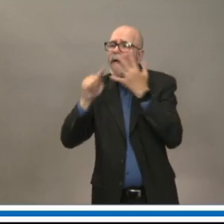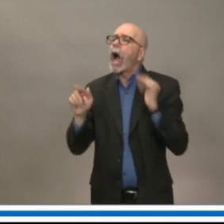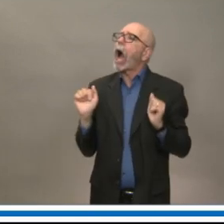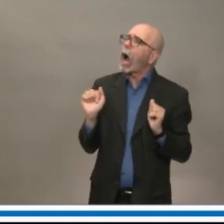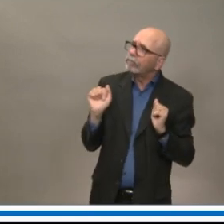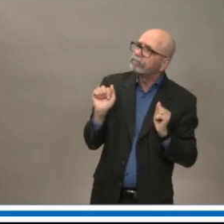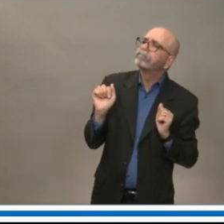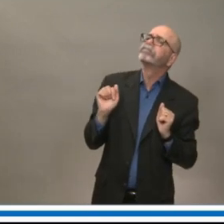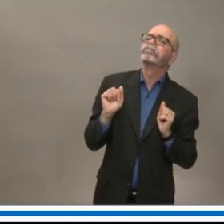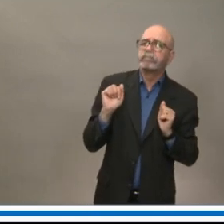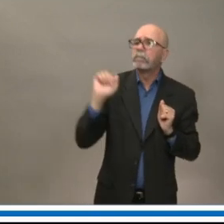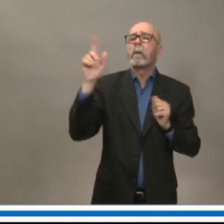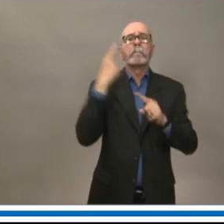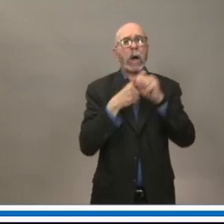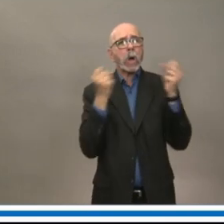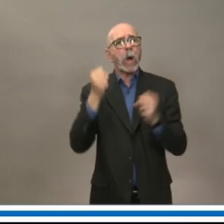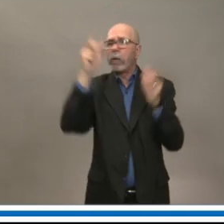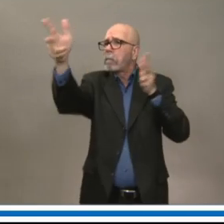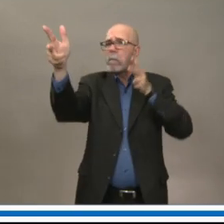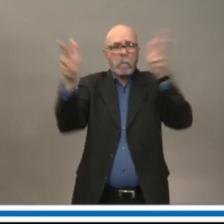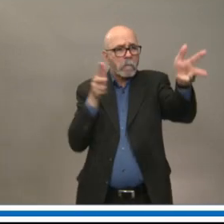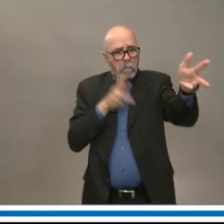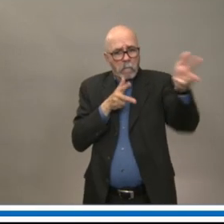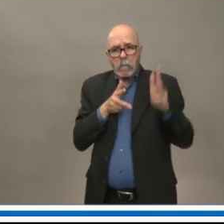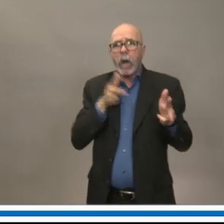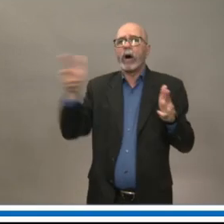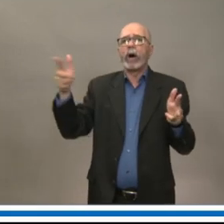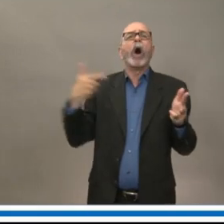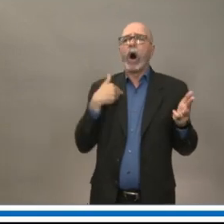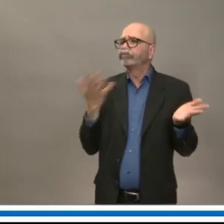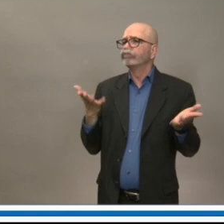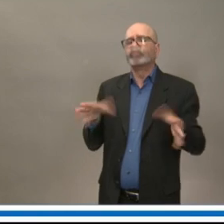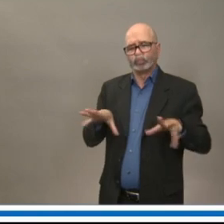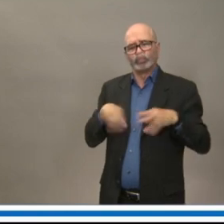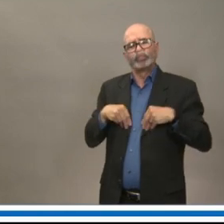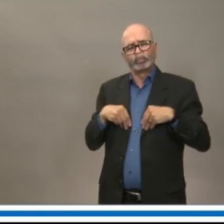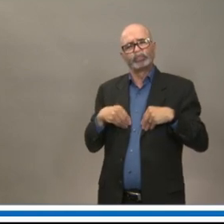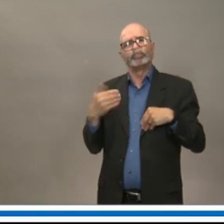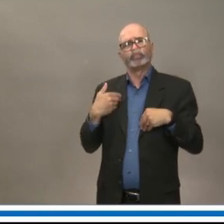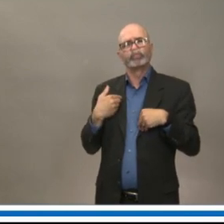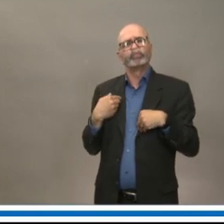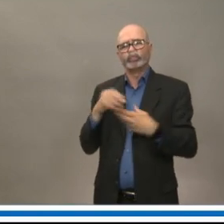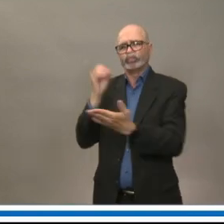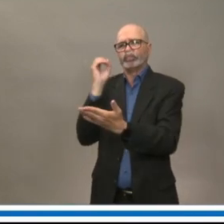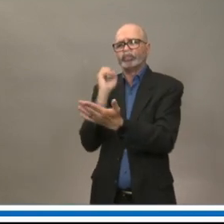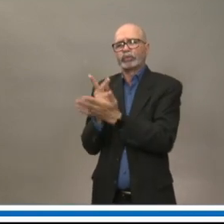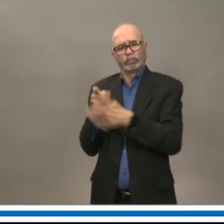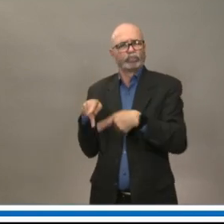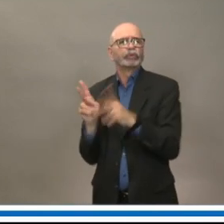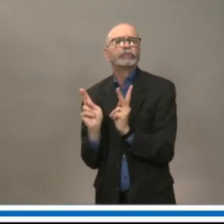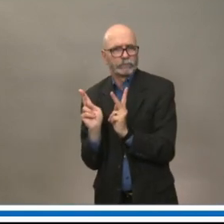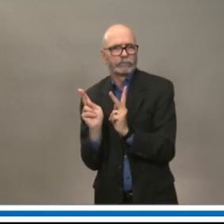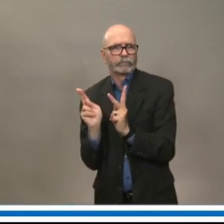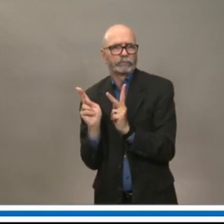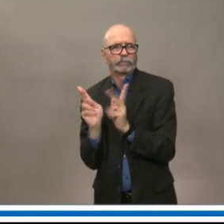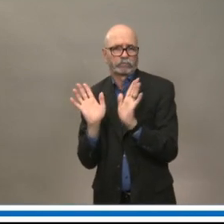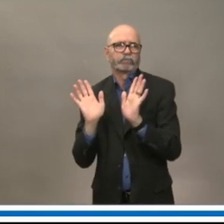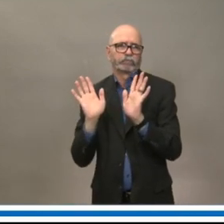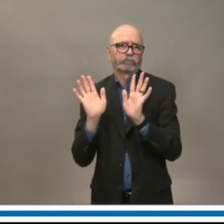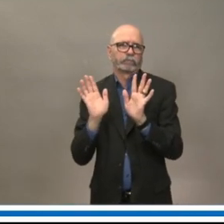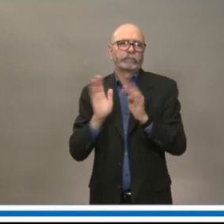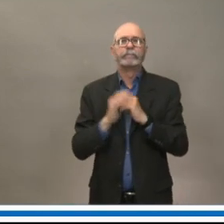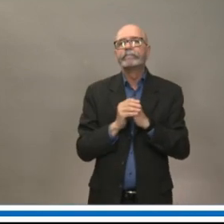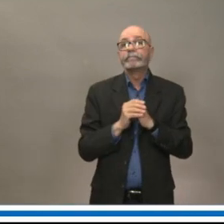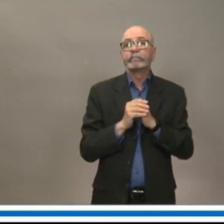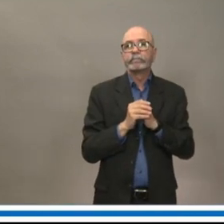service. So I approved that, gave them an exception to my order under the Health Protection Act. I know that